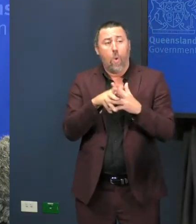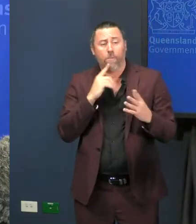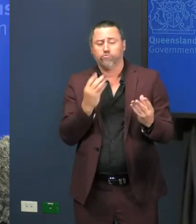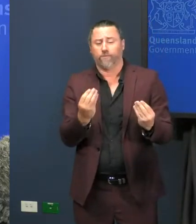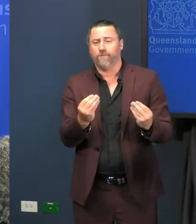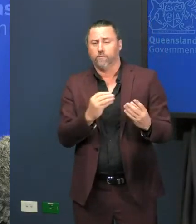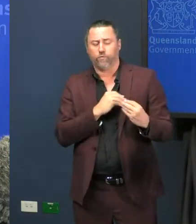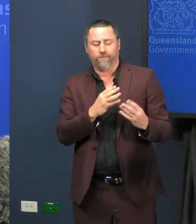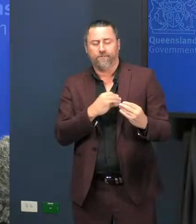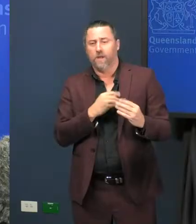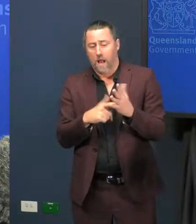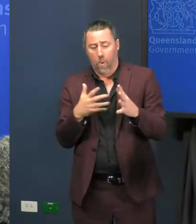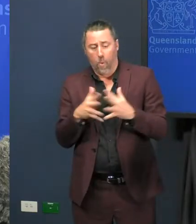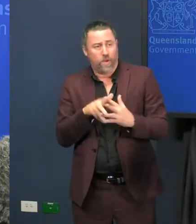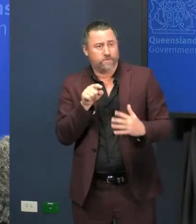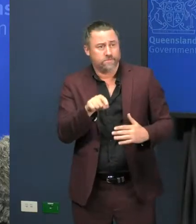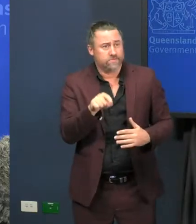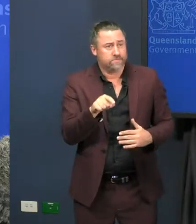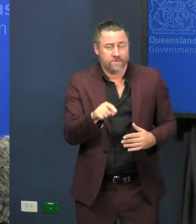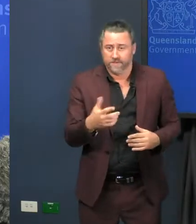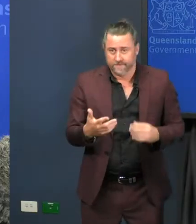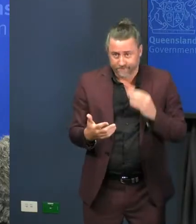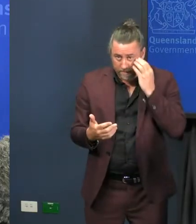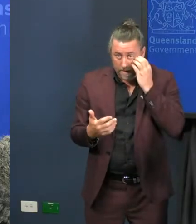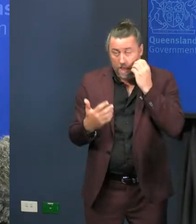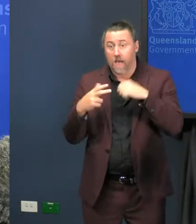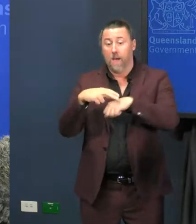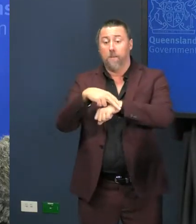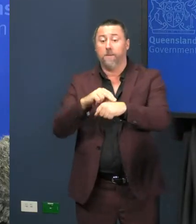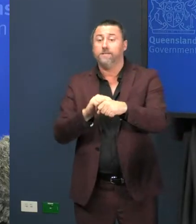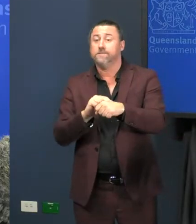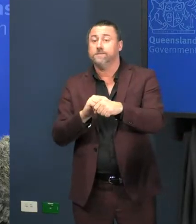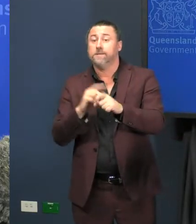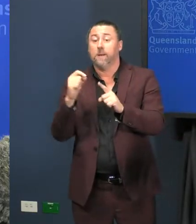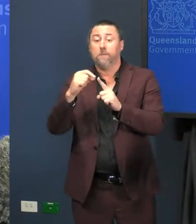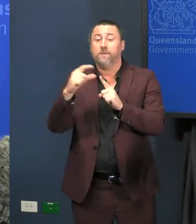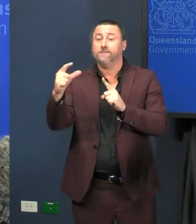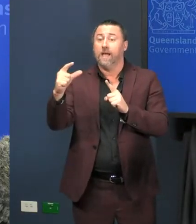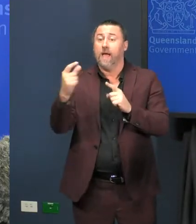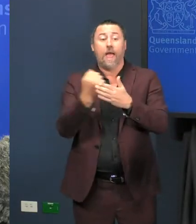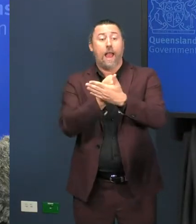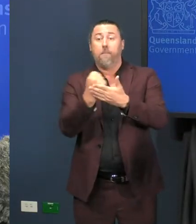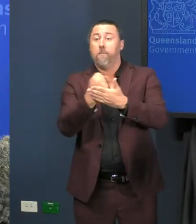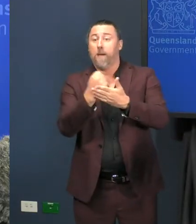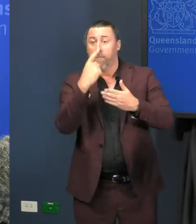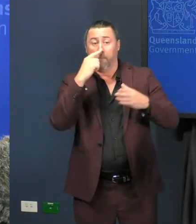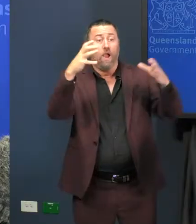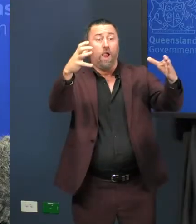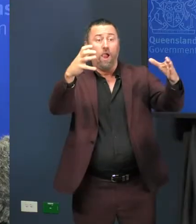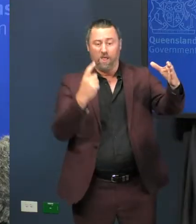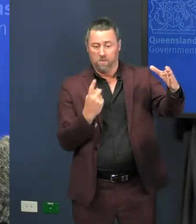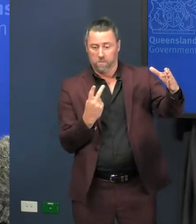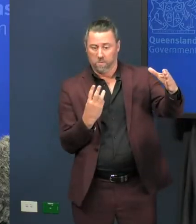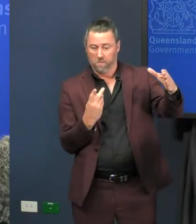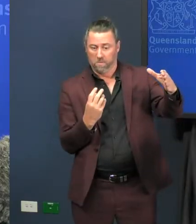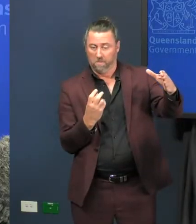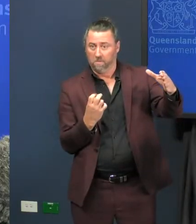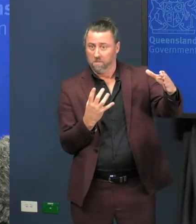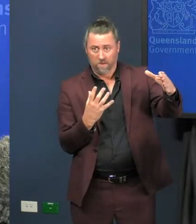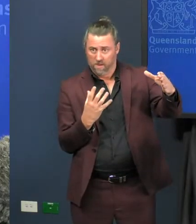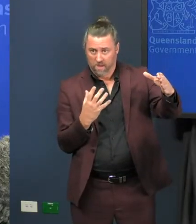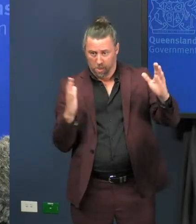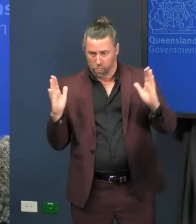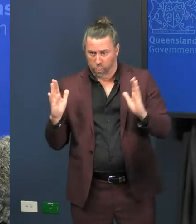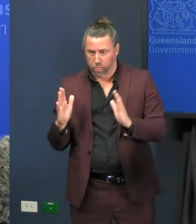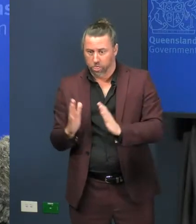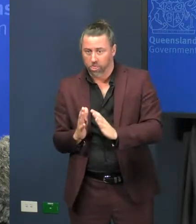10 years of the percentage of police per head of population going in the other direction, it's going to take time. But I can